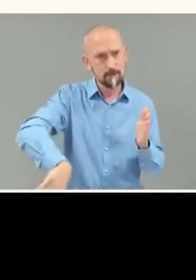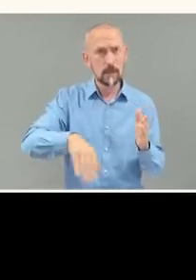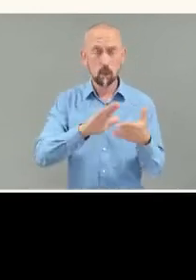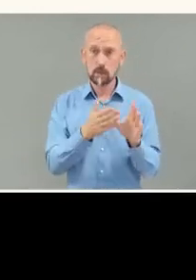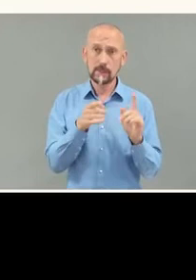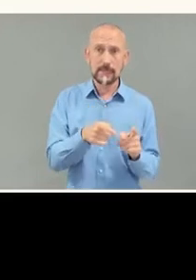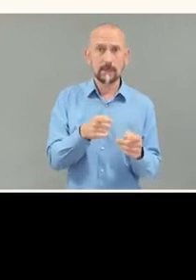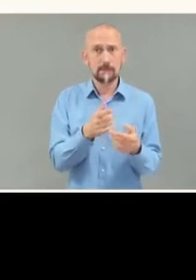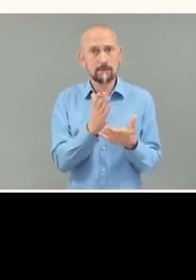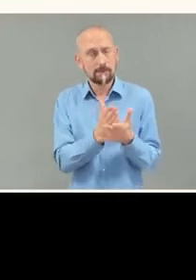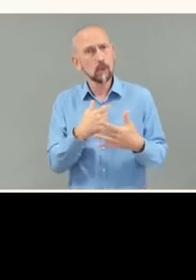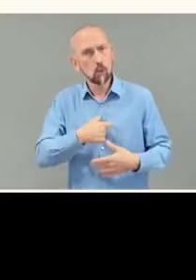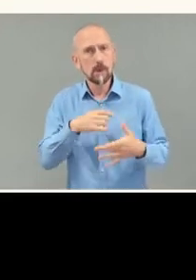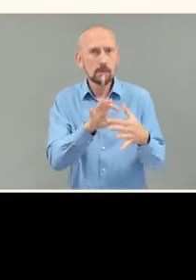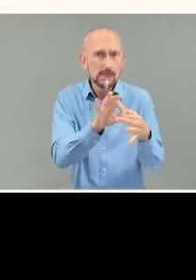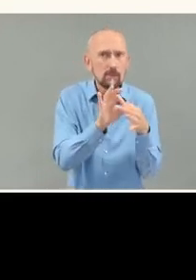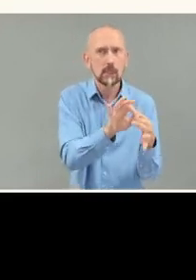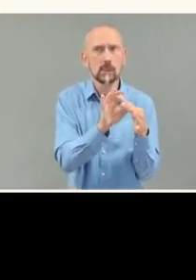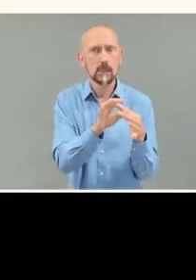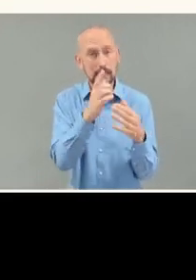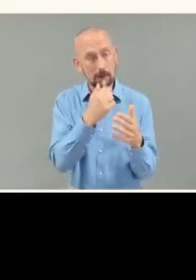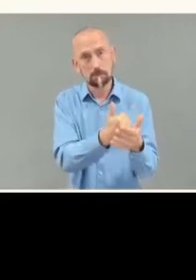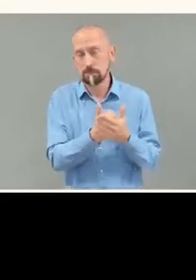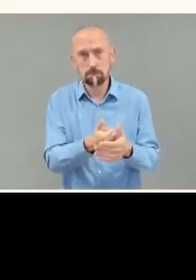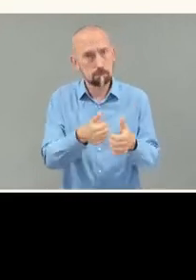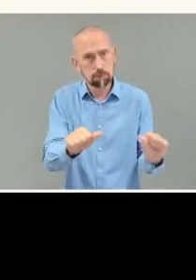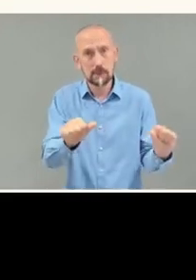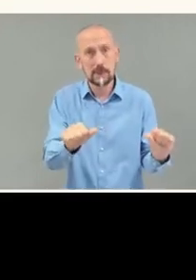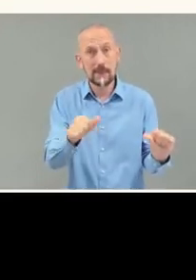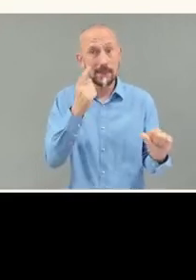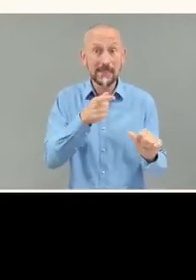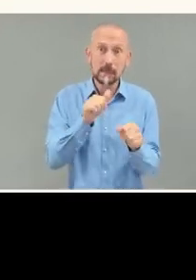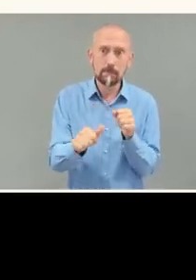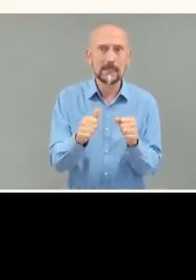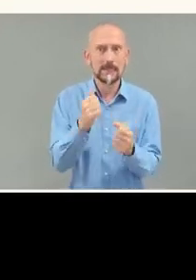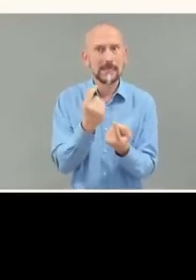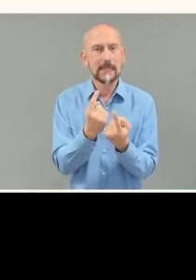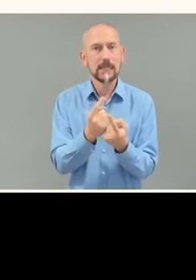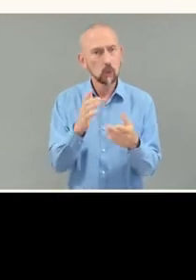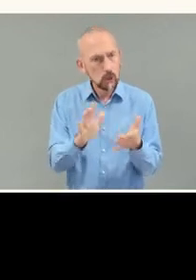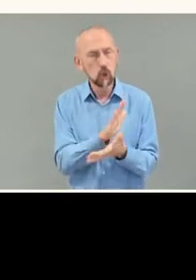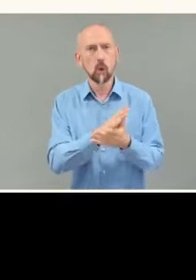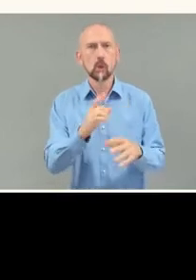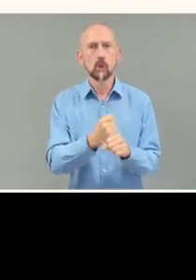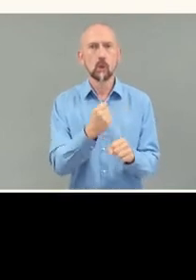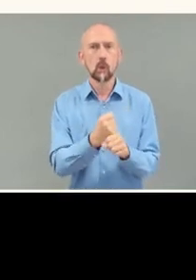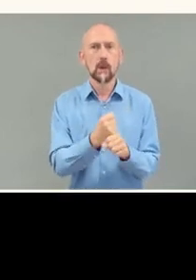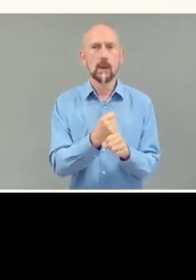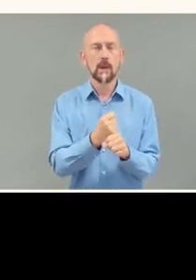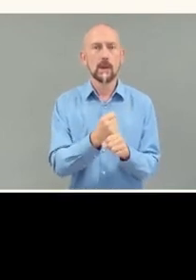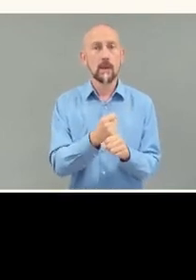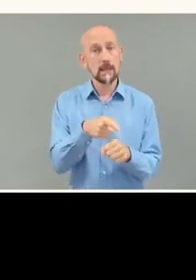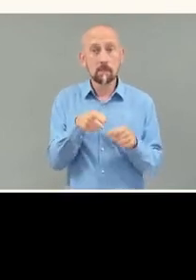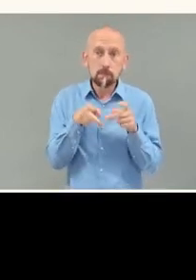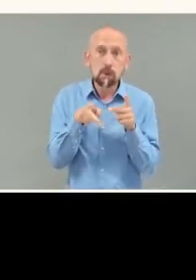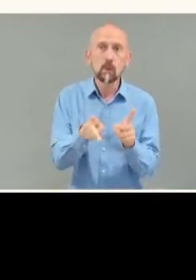believe that the best approach is to enjoy what we do and approach with less expert attitude. For instance, I know it already, heard